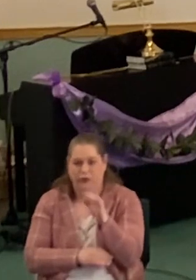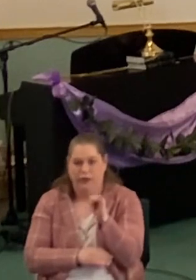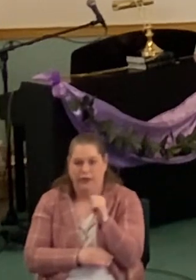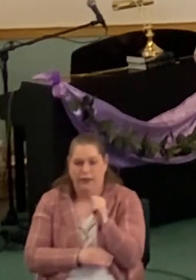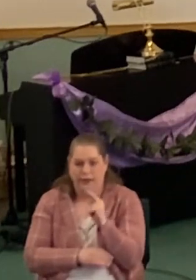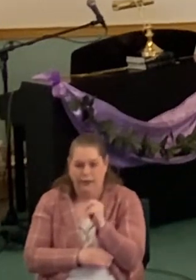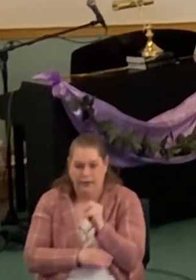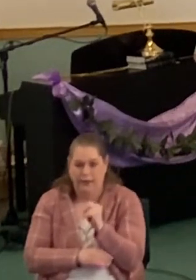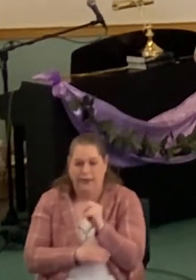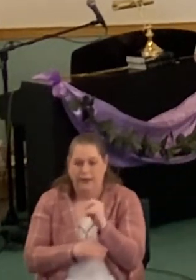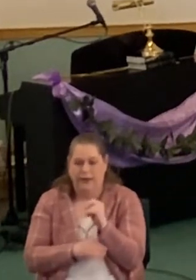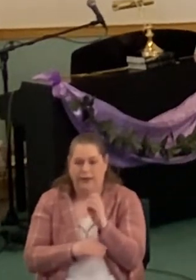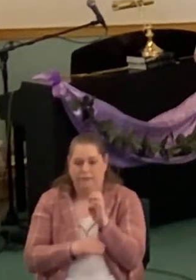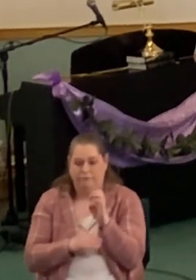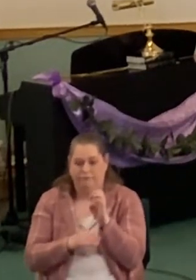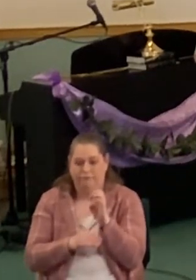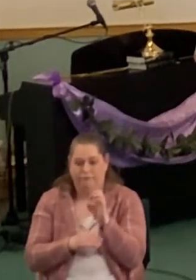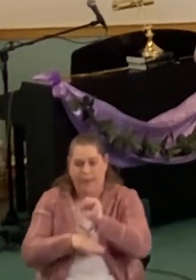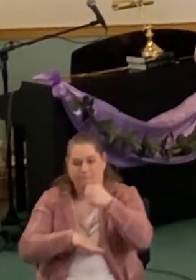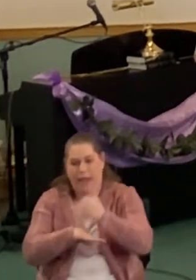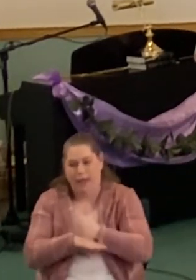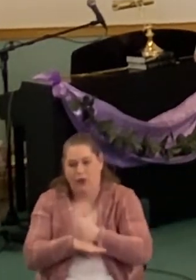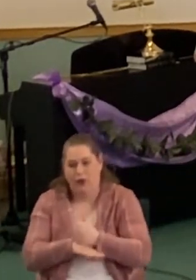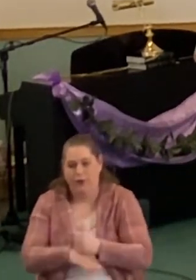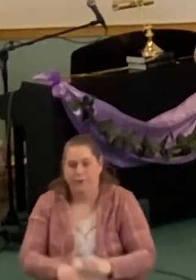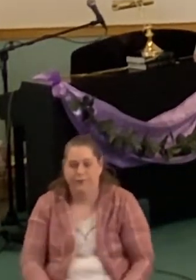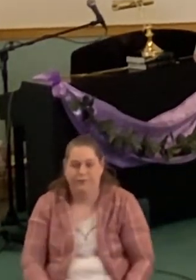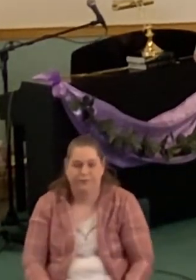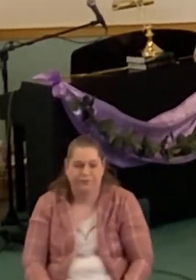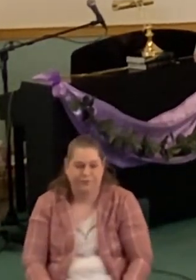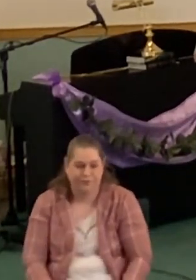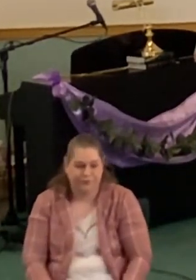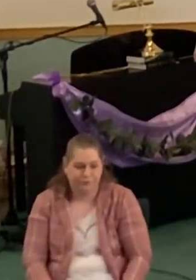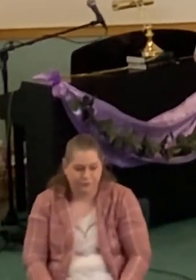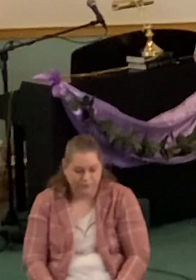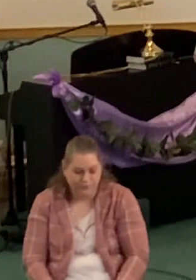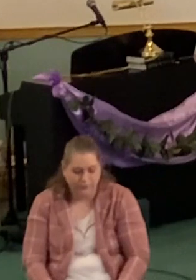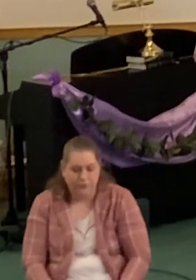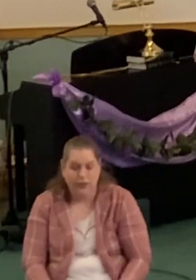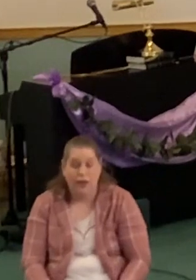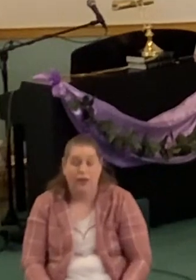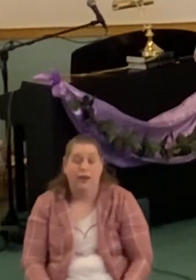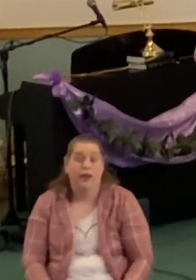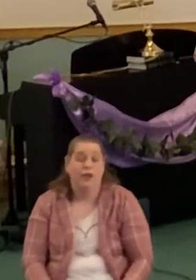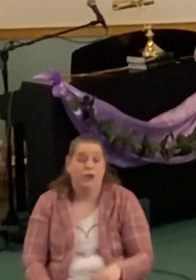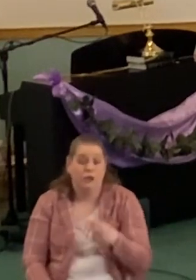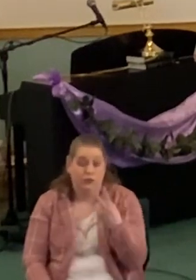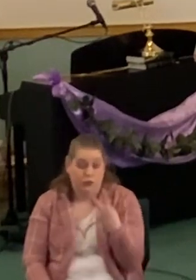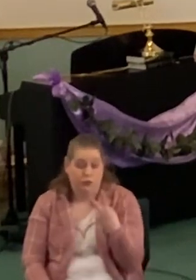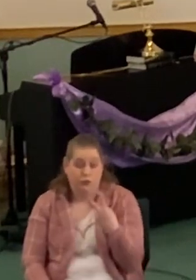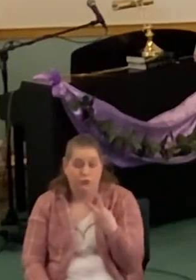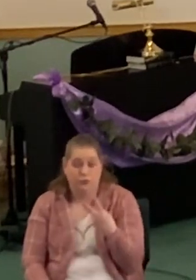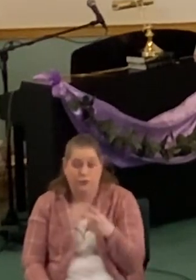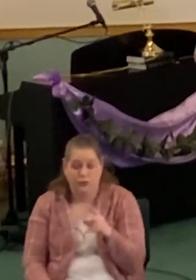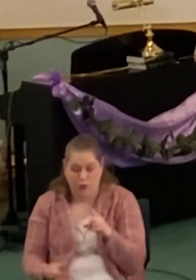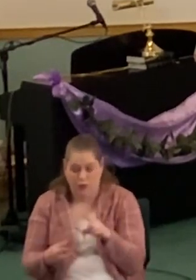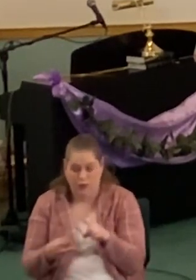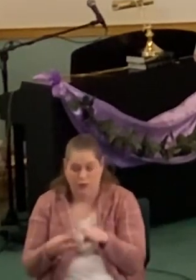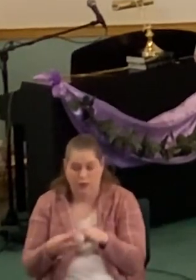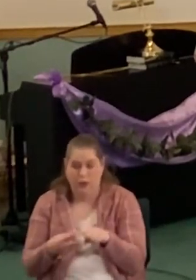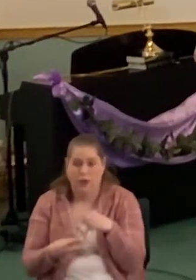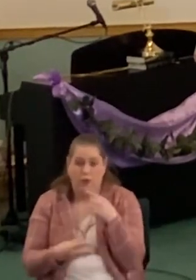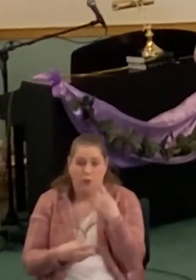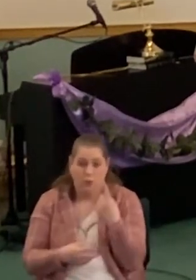that is going to come here to Judah. And what's surprising are two things. One is that this small tribe